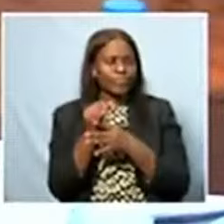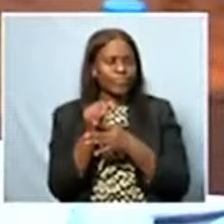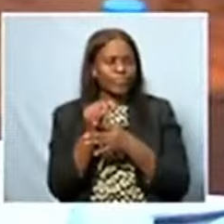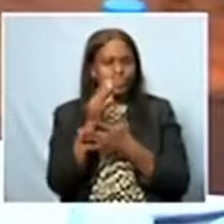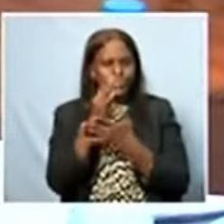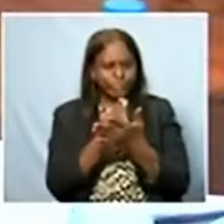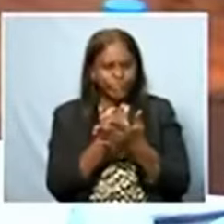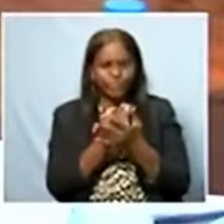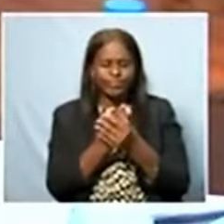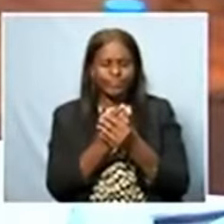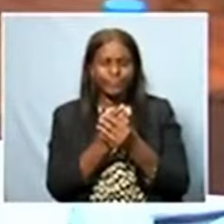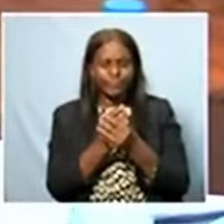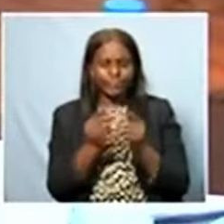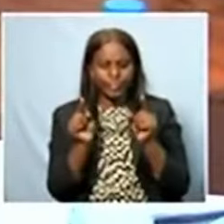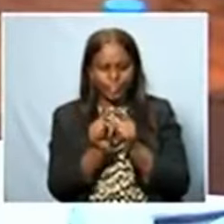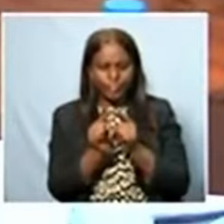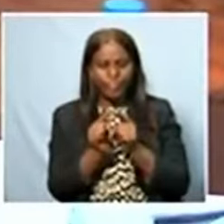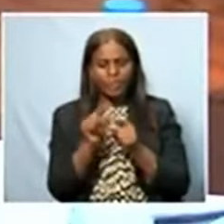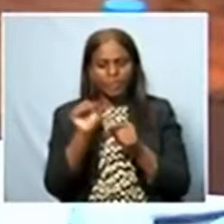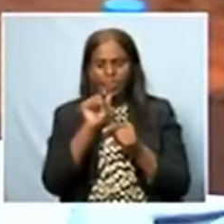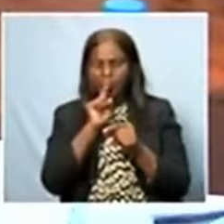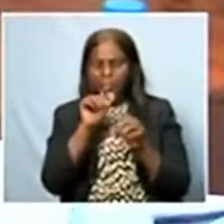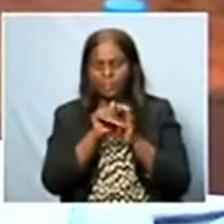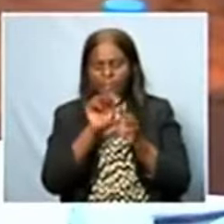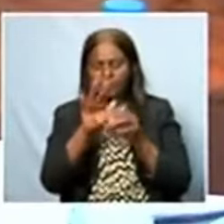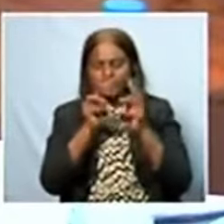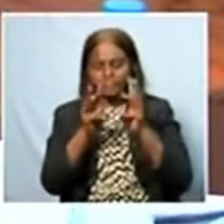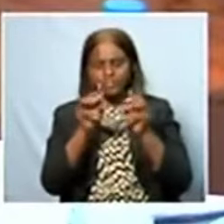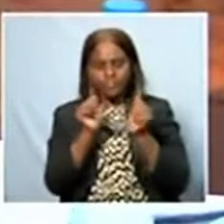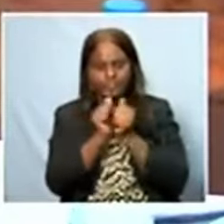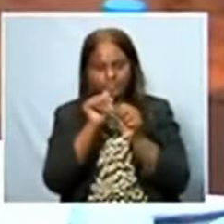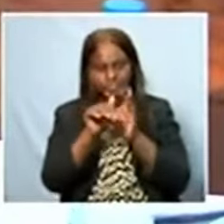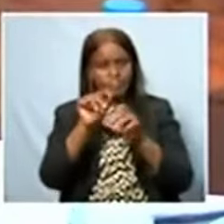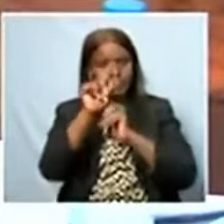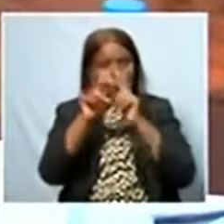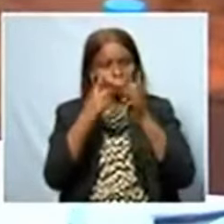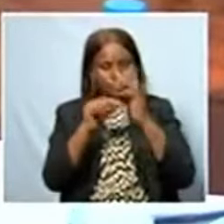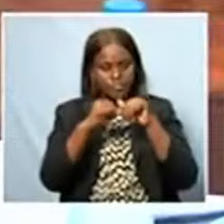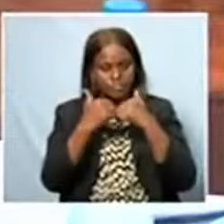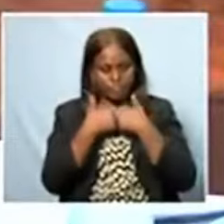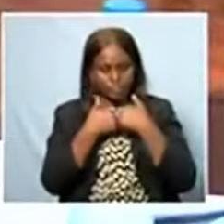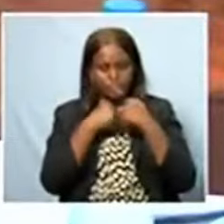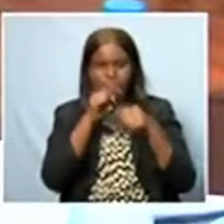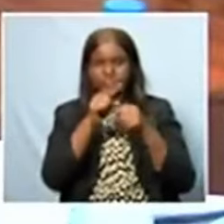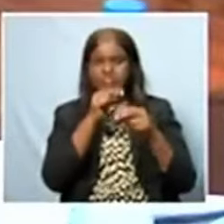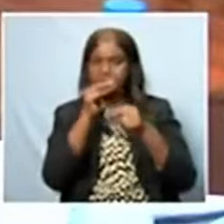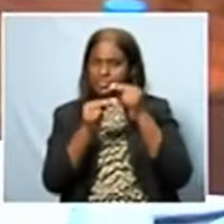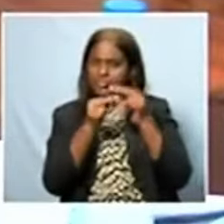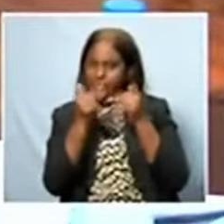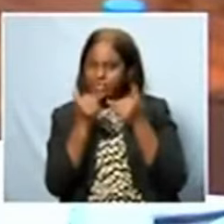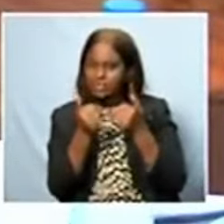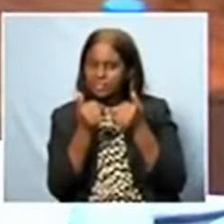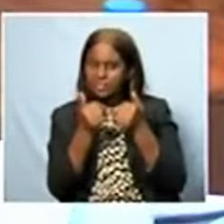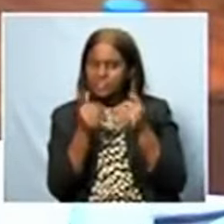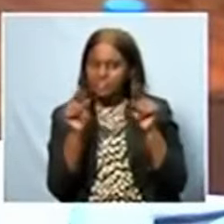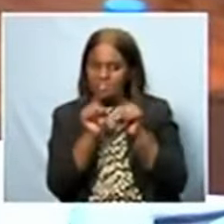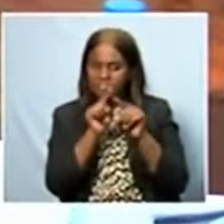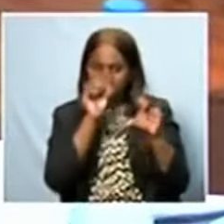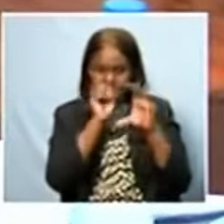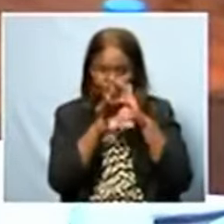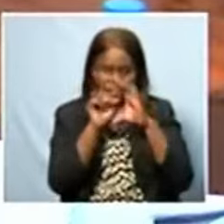somehow creates an ambiguity, in the sense that then the questions we have is, does this mean